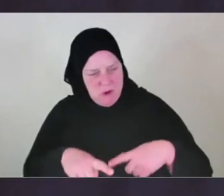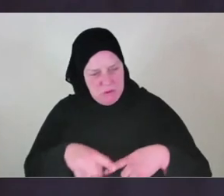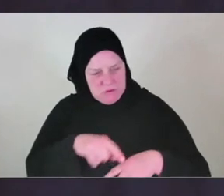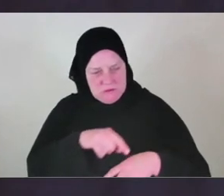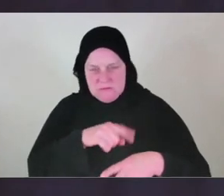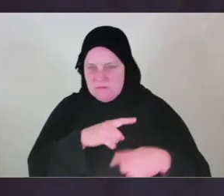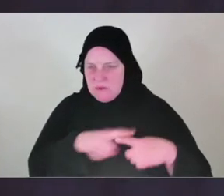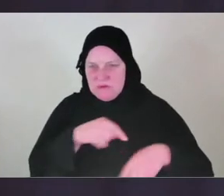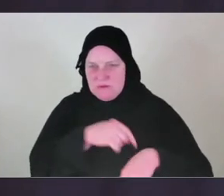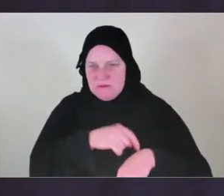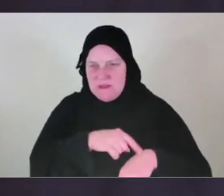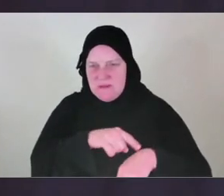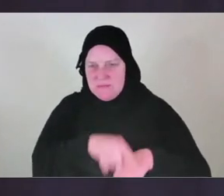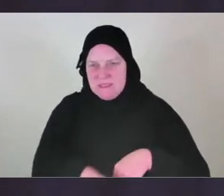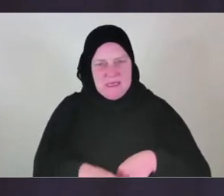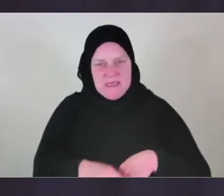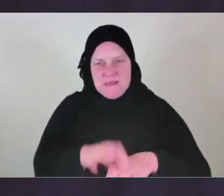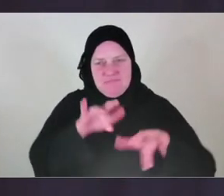him,